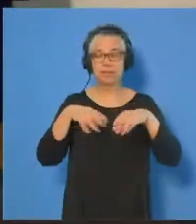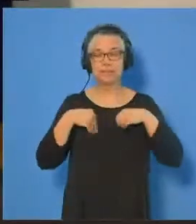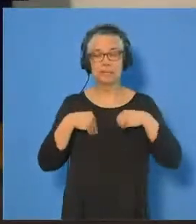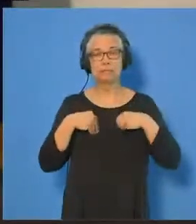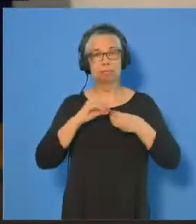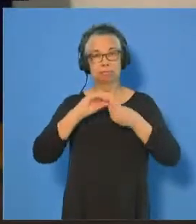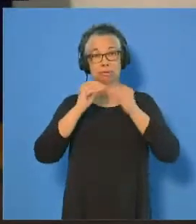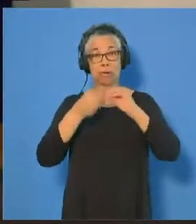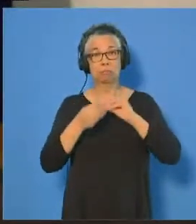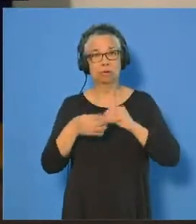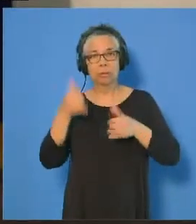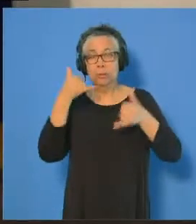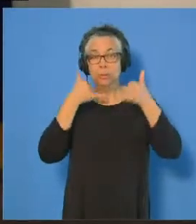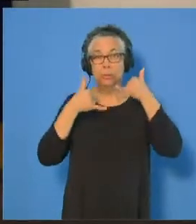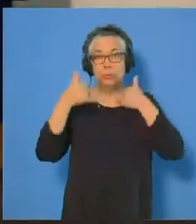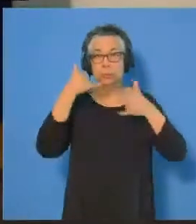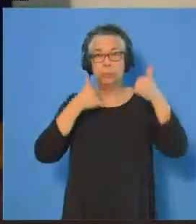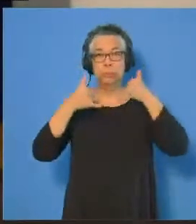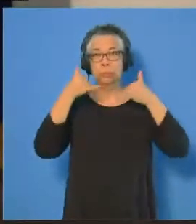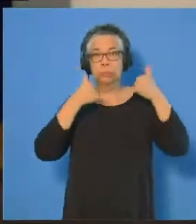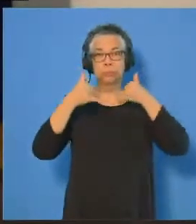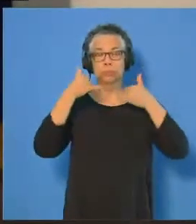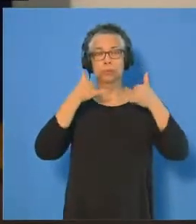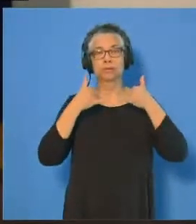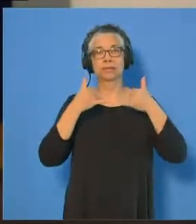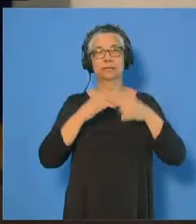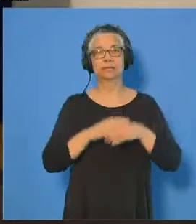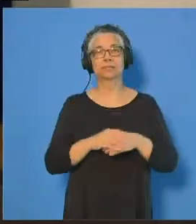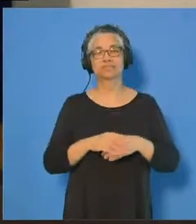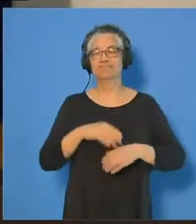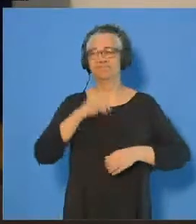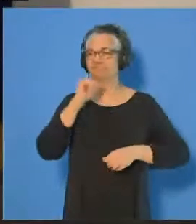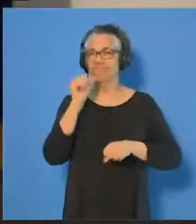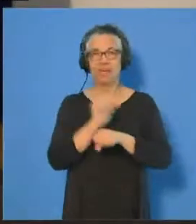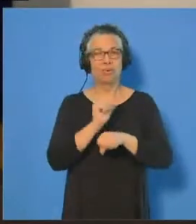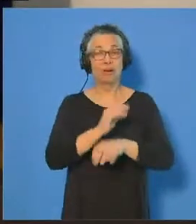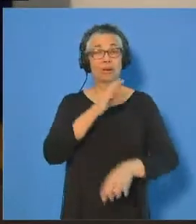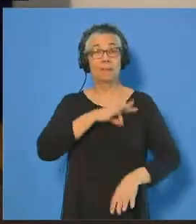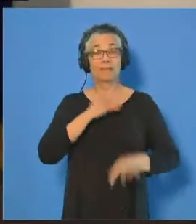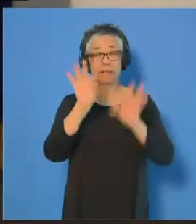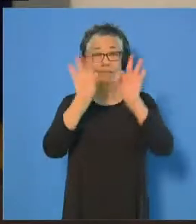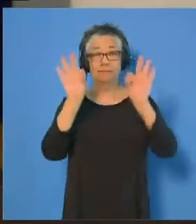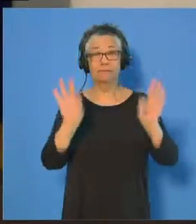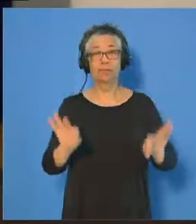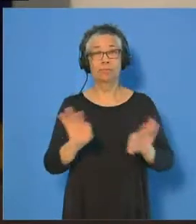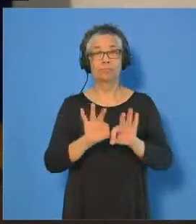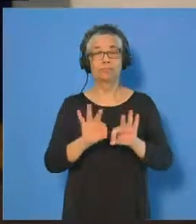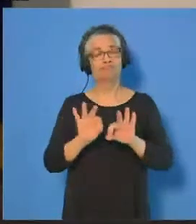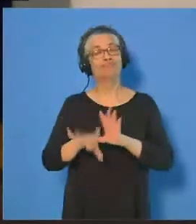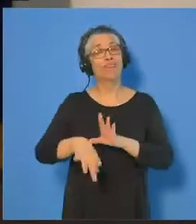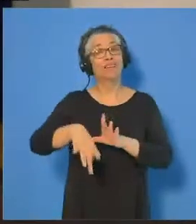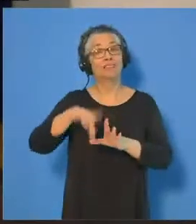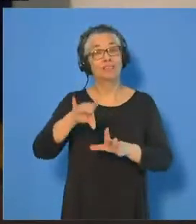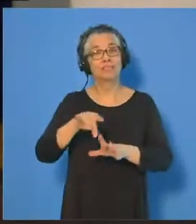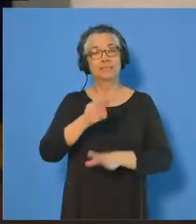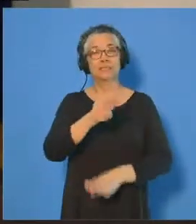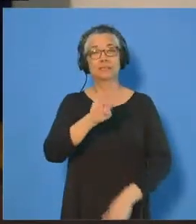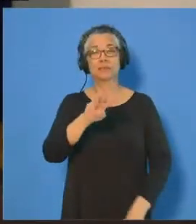volume of calls. The unemployment benefit form can be found